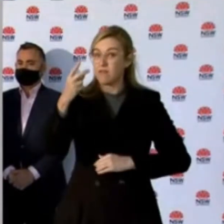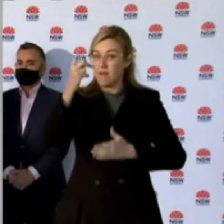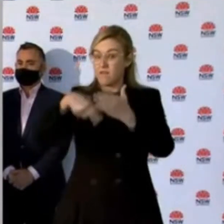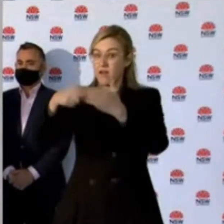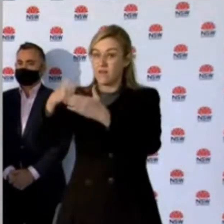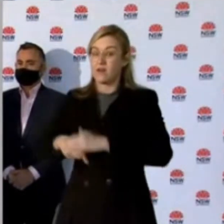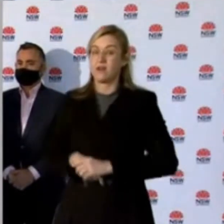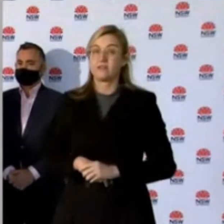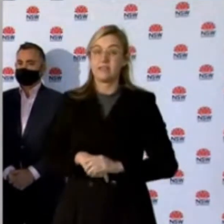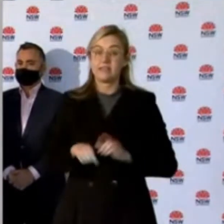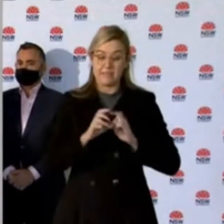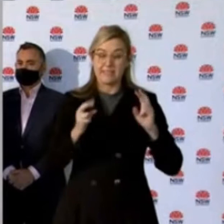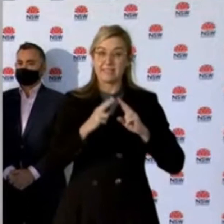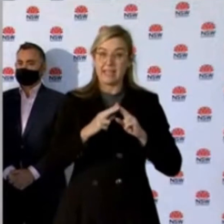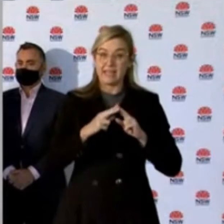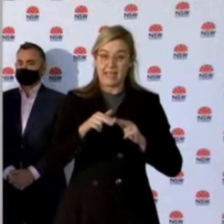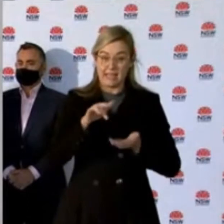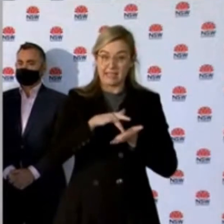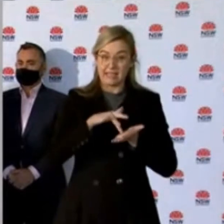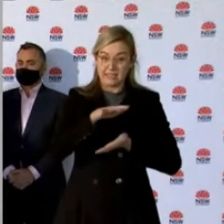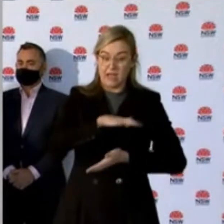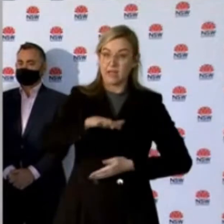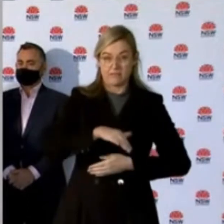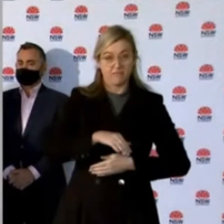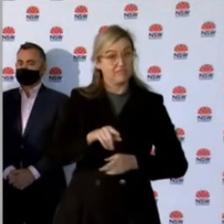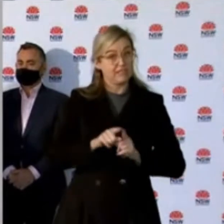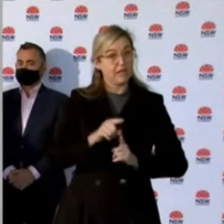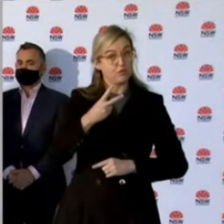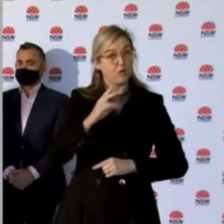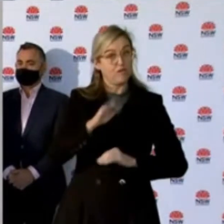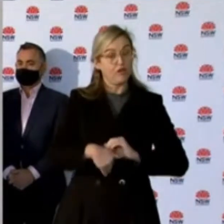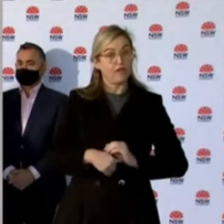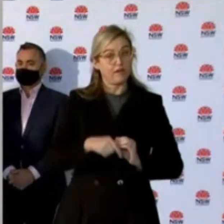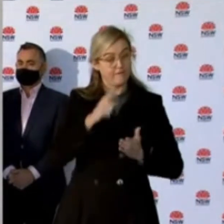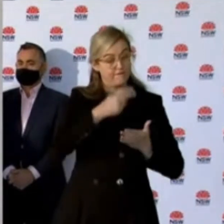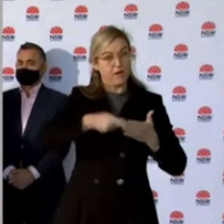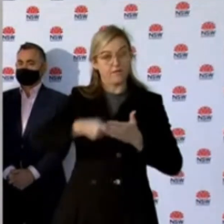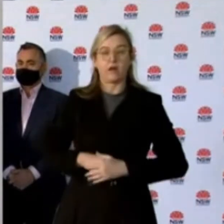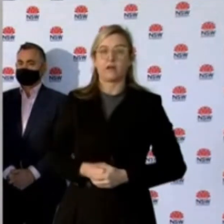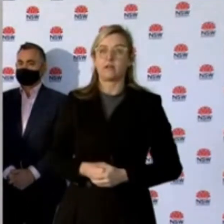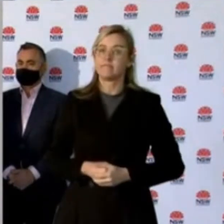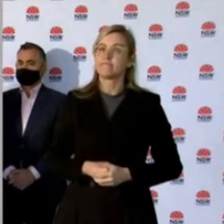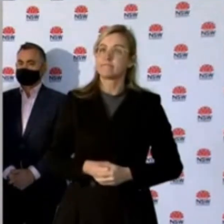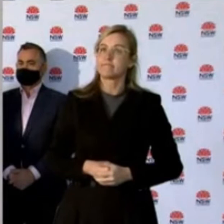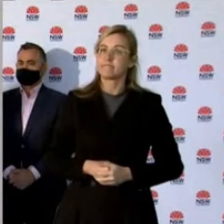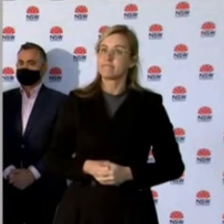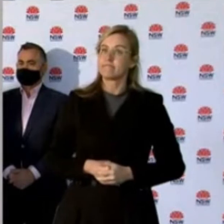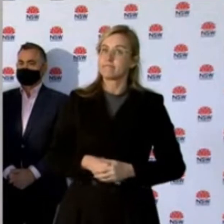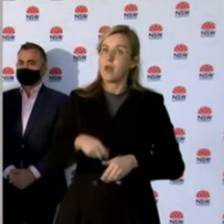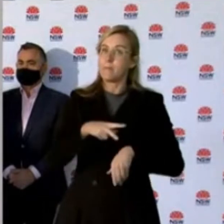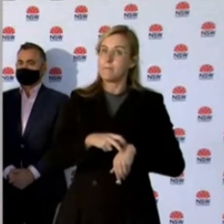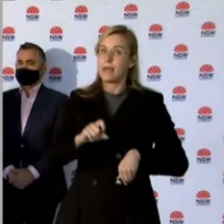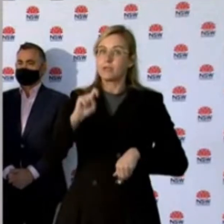the centre of Sydney. What it highlights is the fact that police right across this state continue to respond to Crime